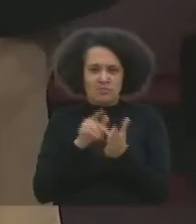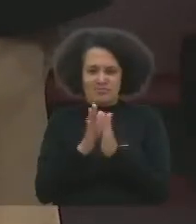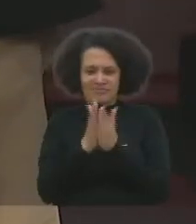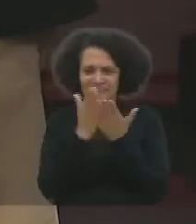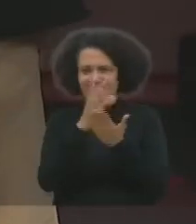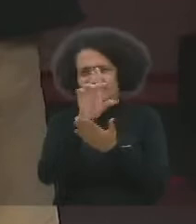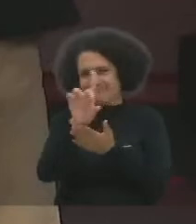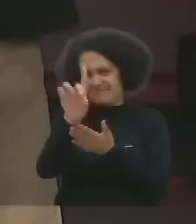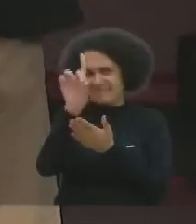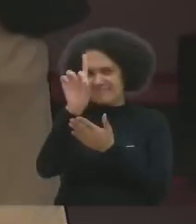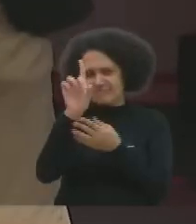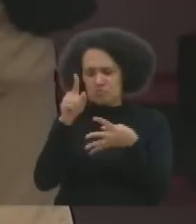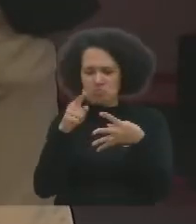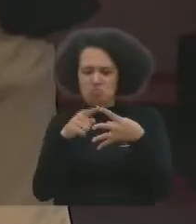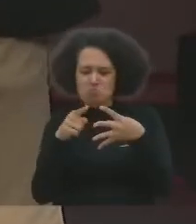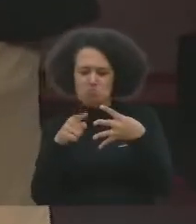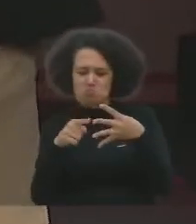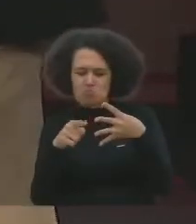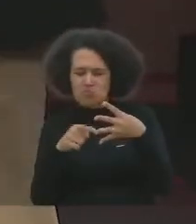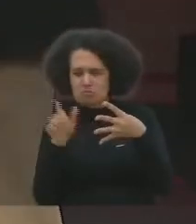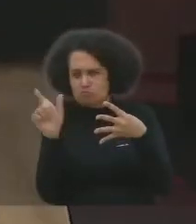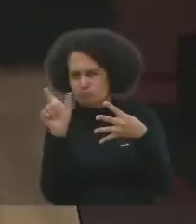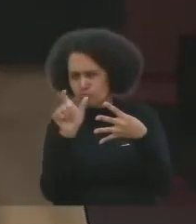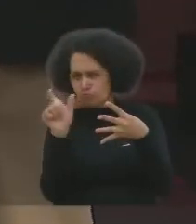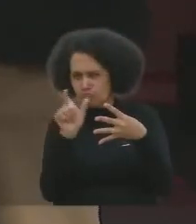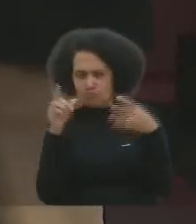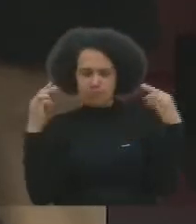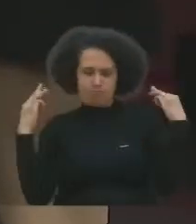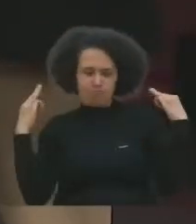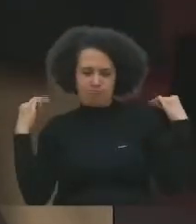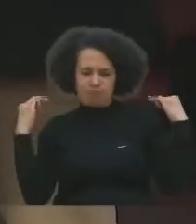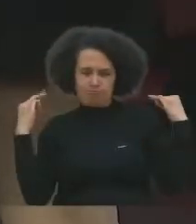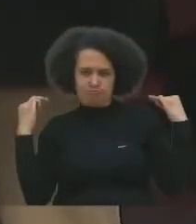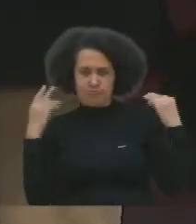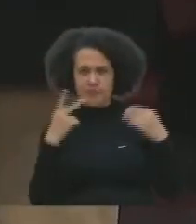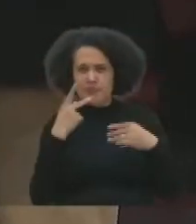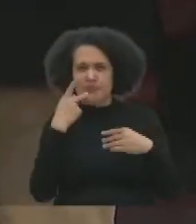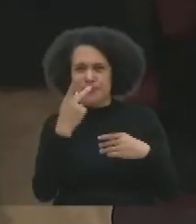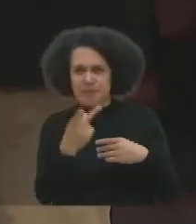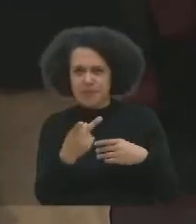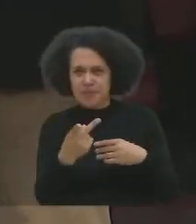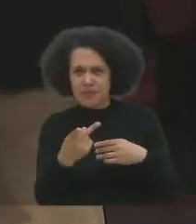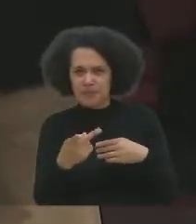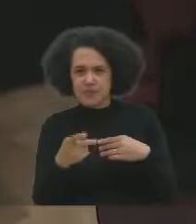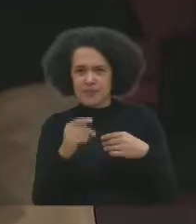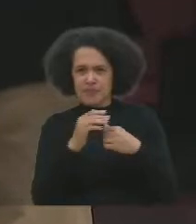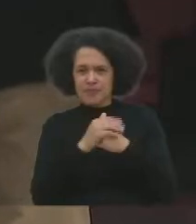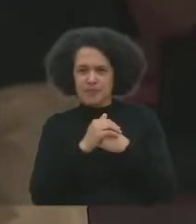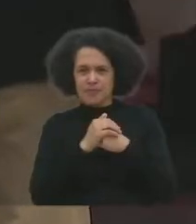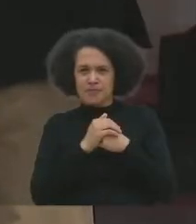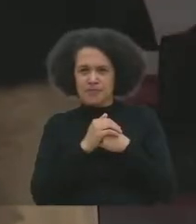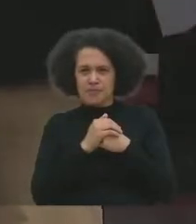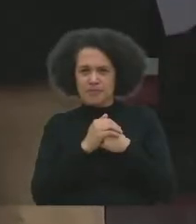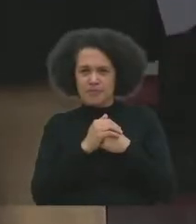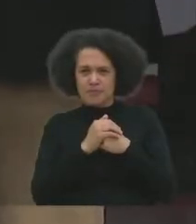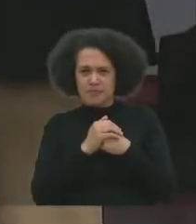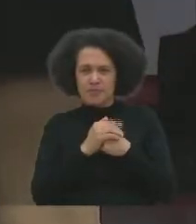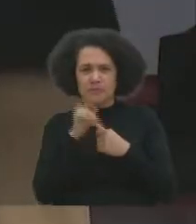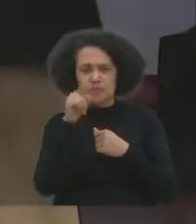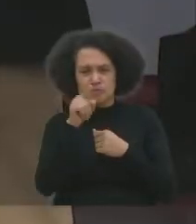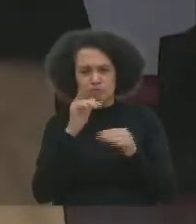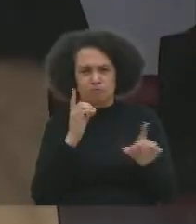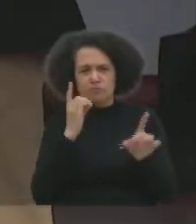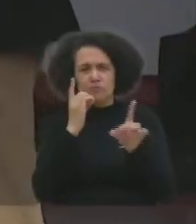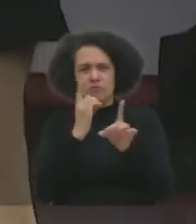apenas quatro palavras que São Miguel Arcanjo pronunciou. You can find that in Jude verse 9. Você encontra